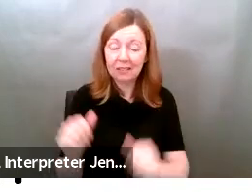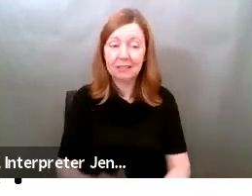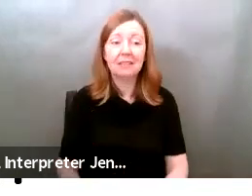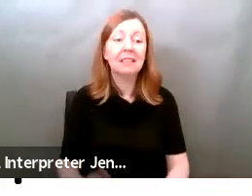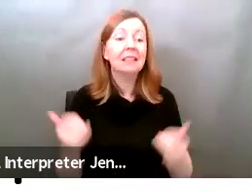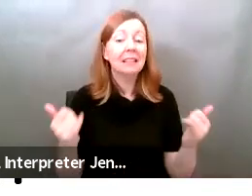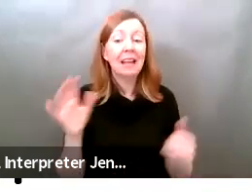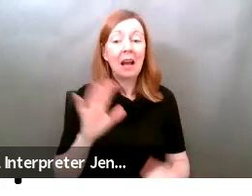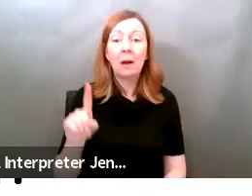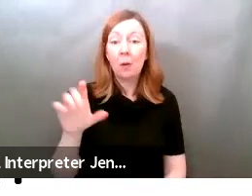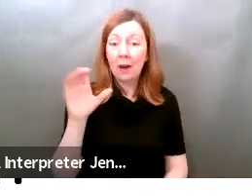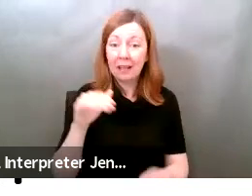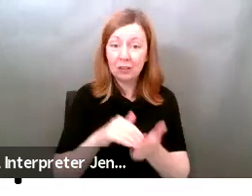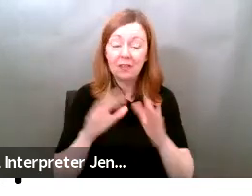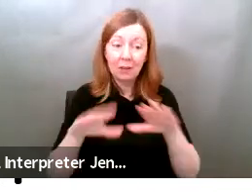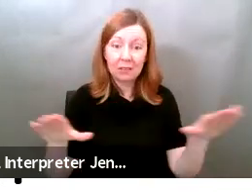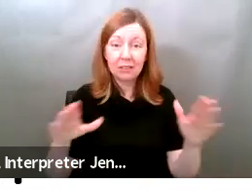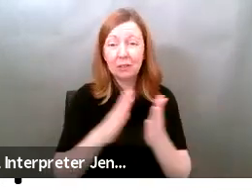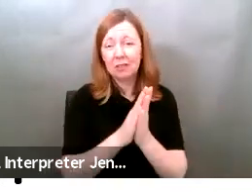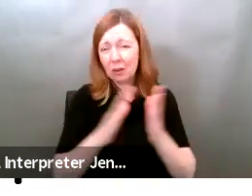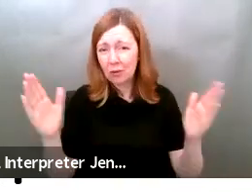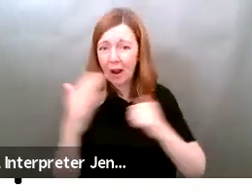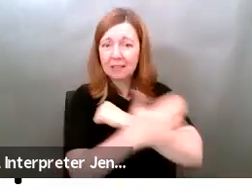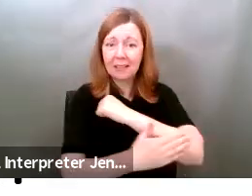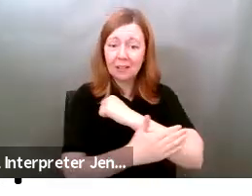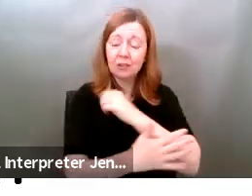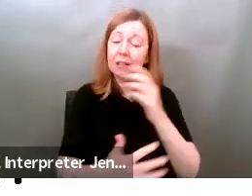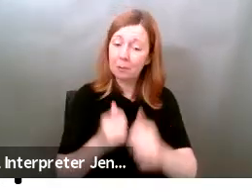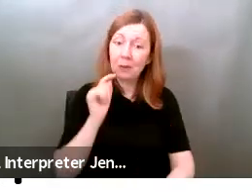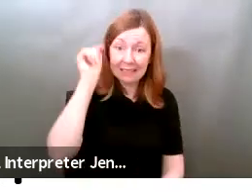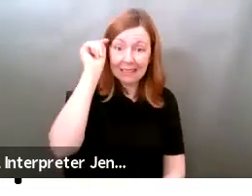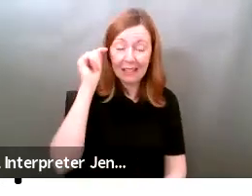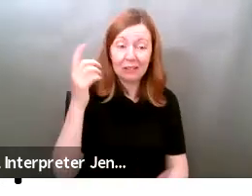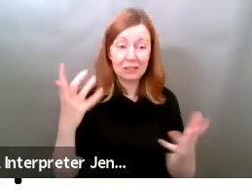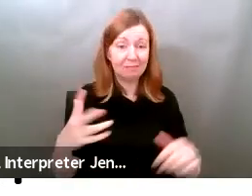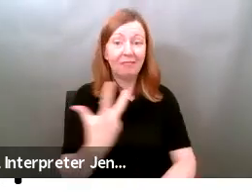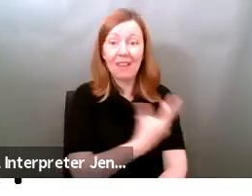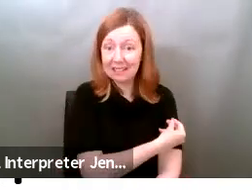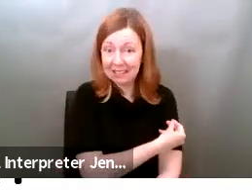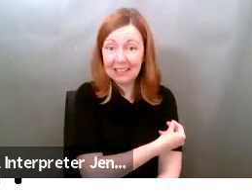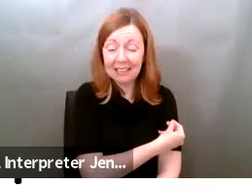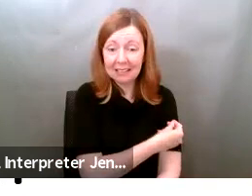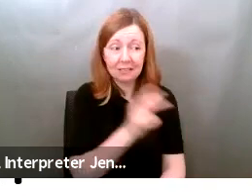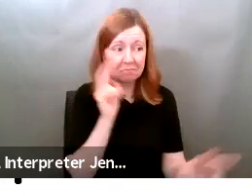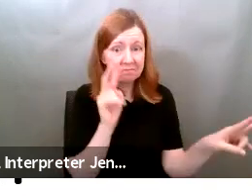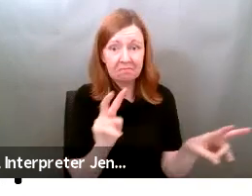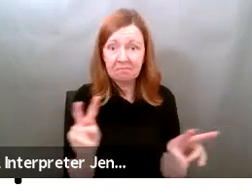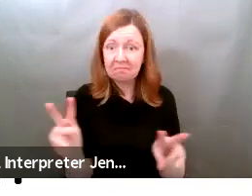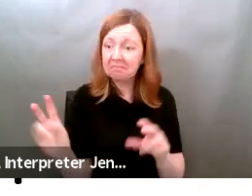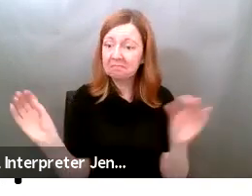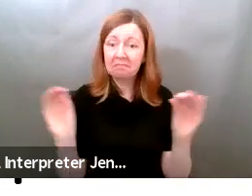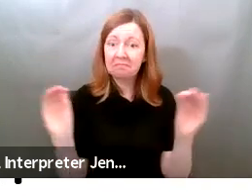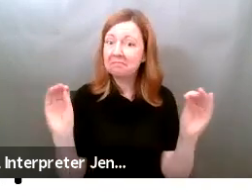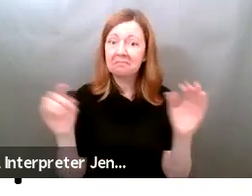about 100,000 children across the country, mostly teens, who have also been vaccinated. No signals at all